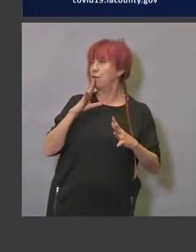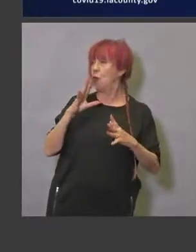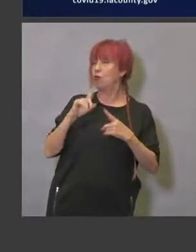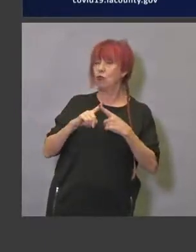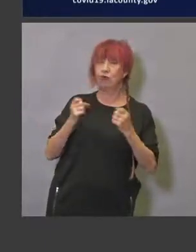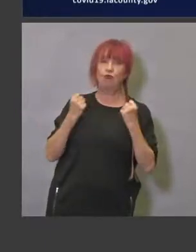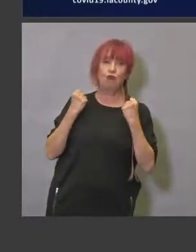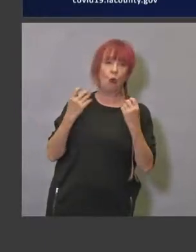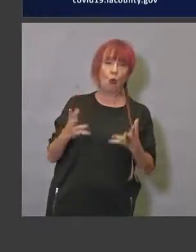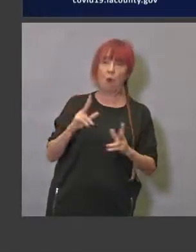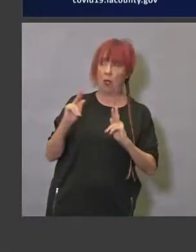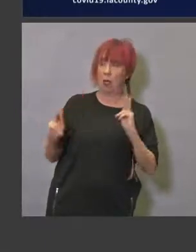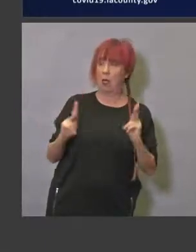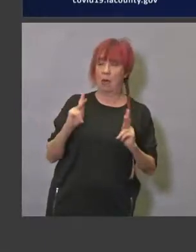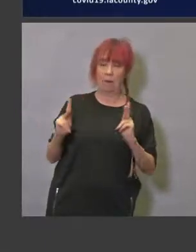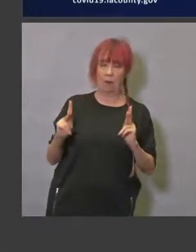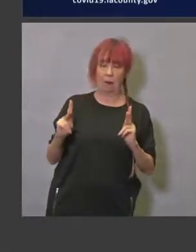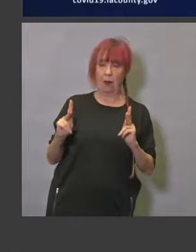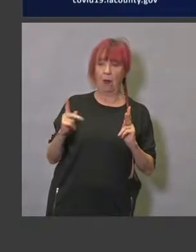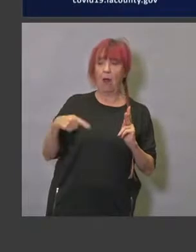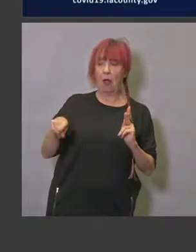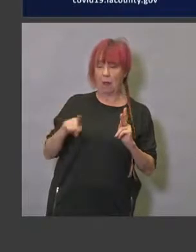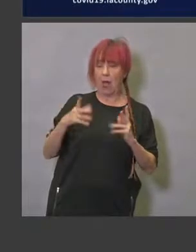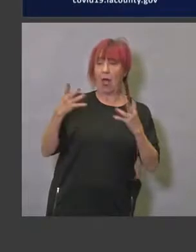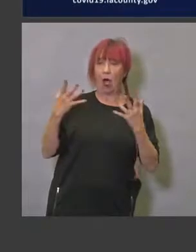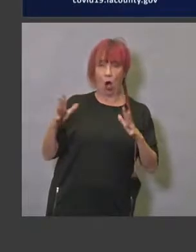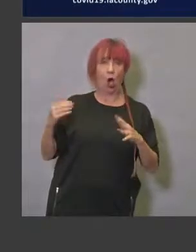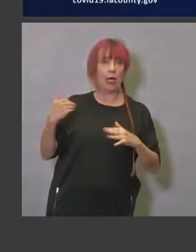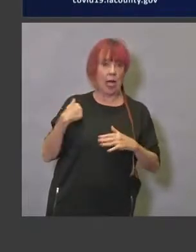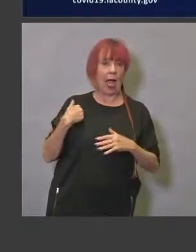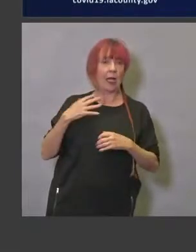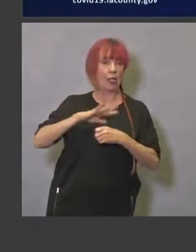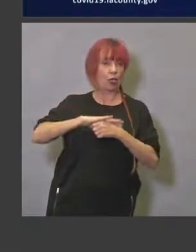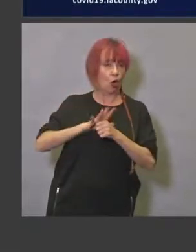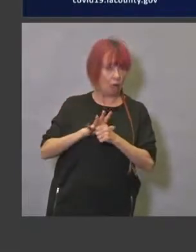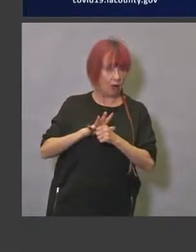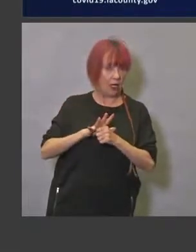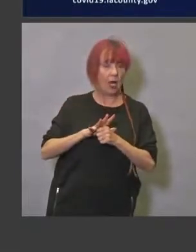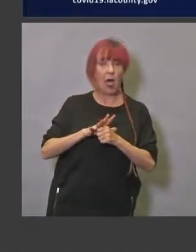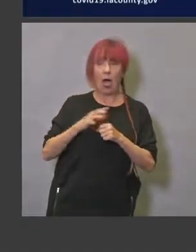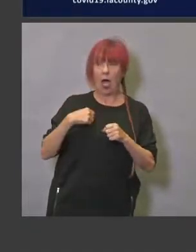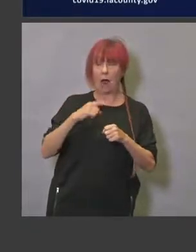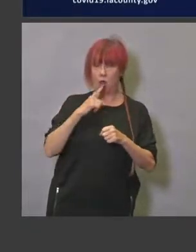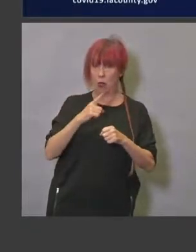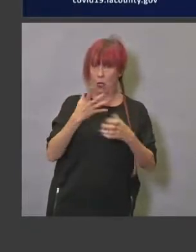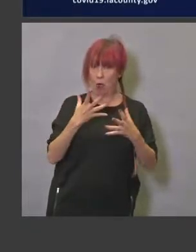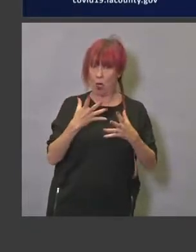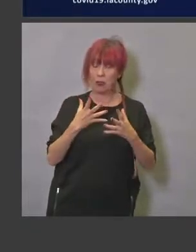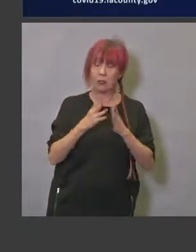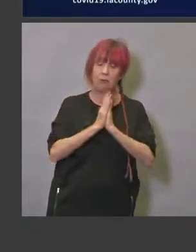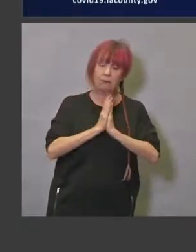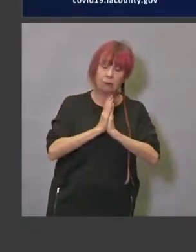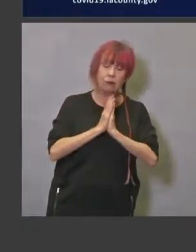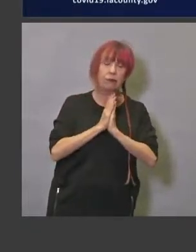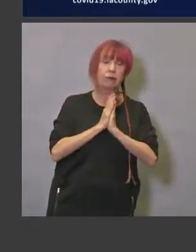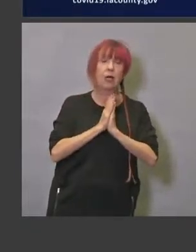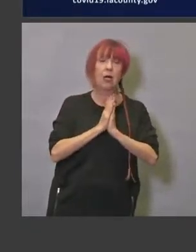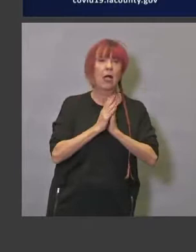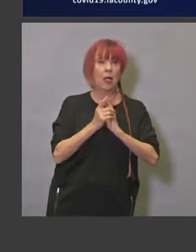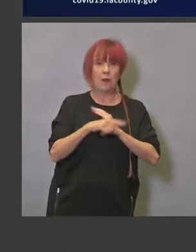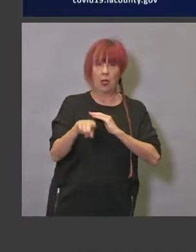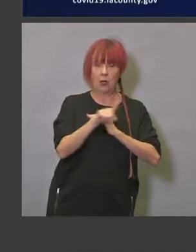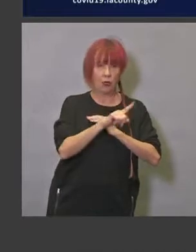many people who have had COVID, I really want to implore that you